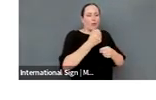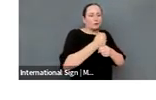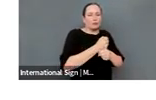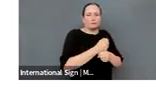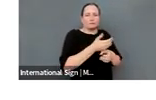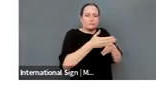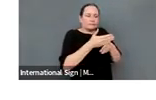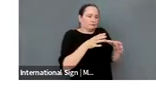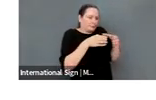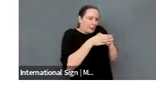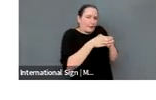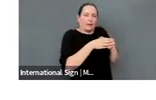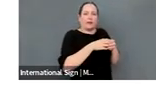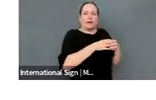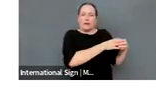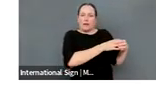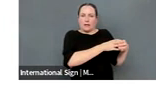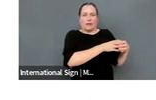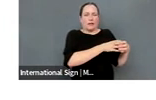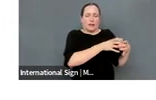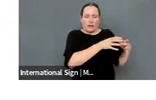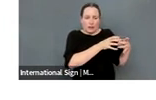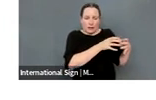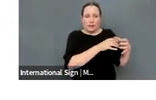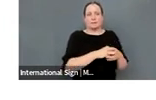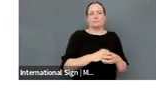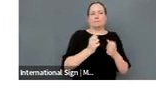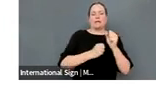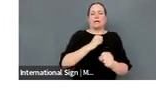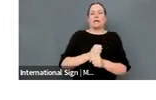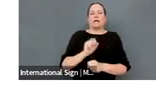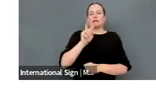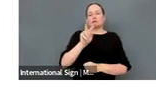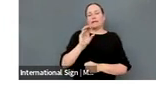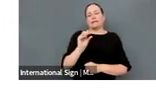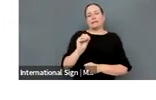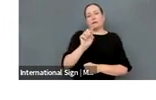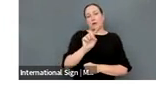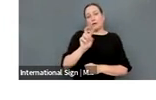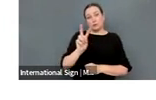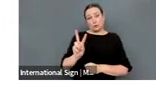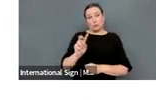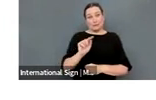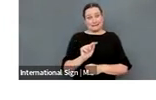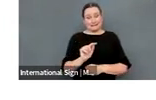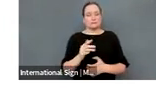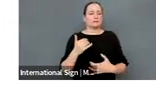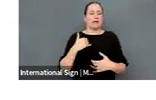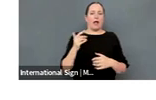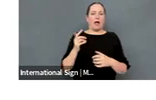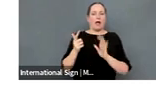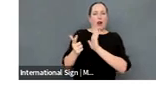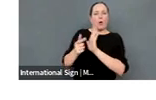then we went to about 2012, when the law now had to be revised